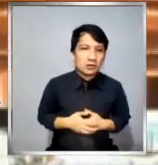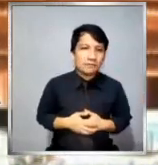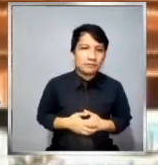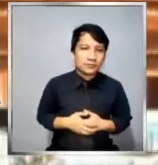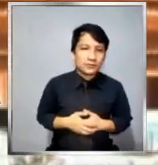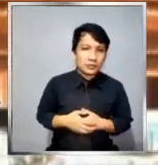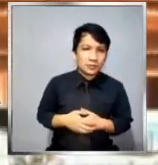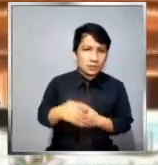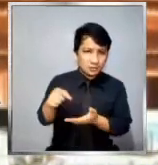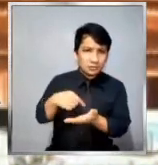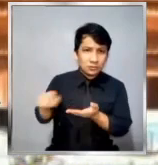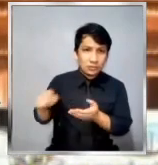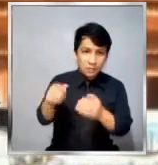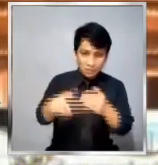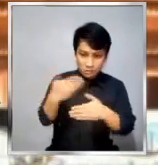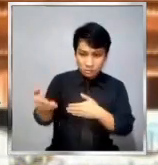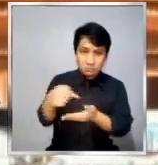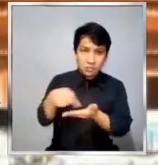completed projects.